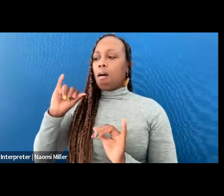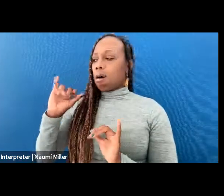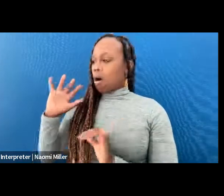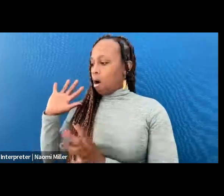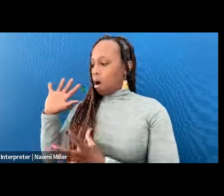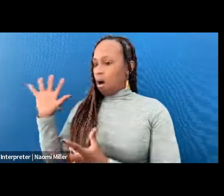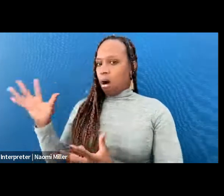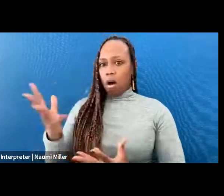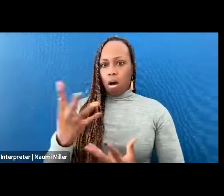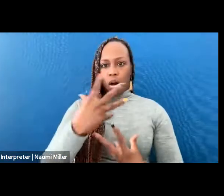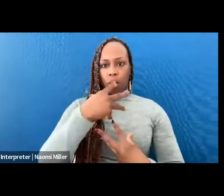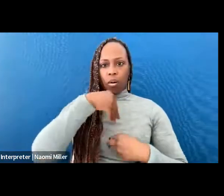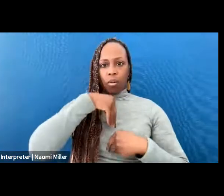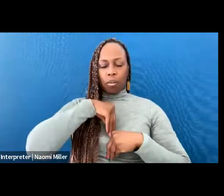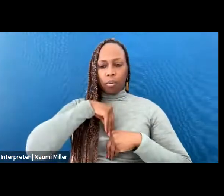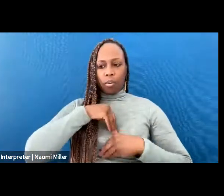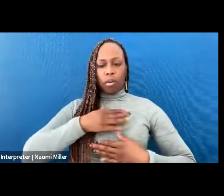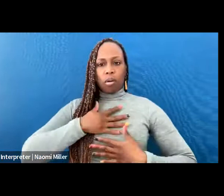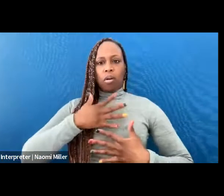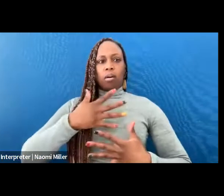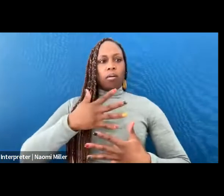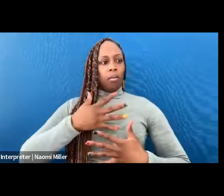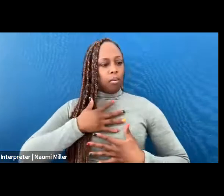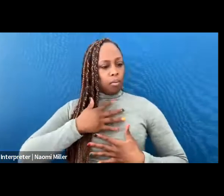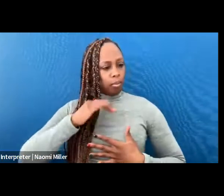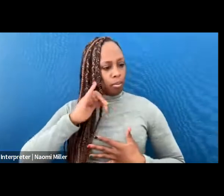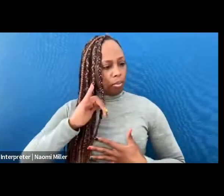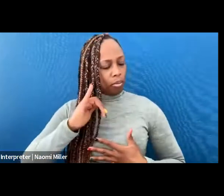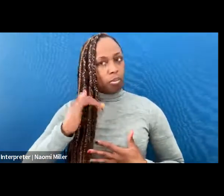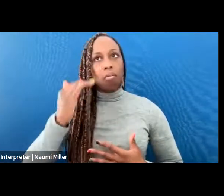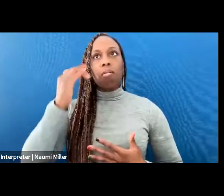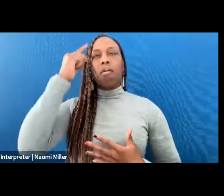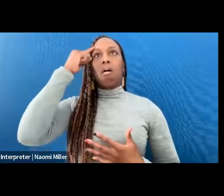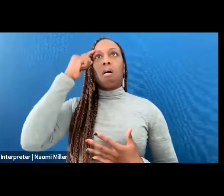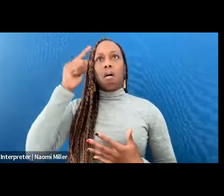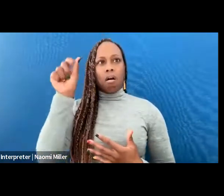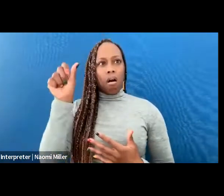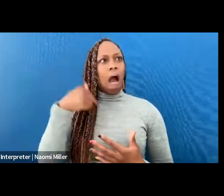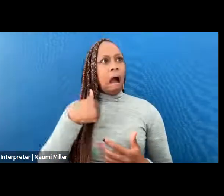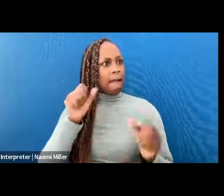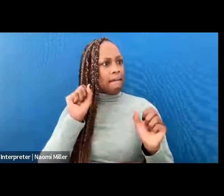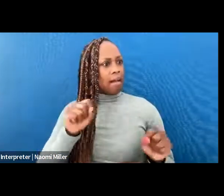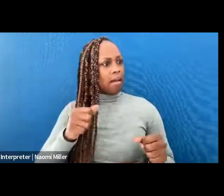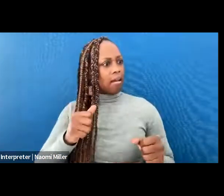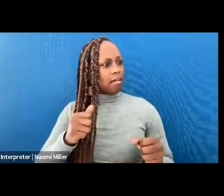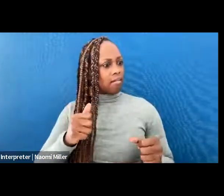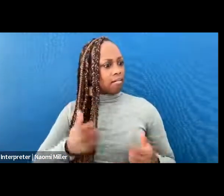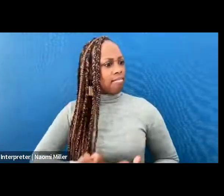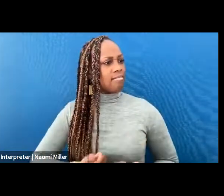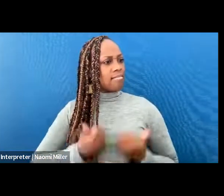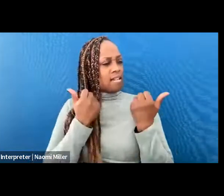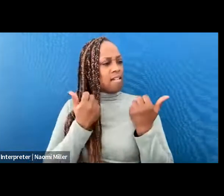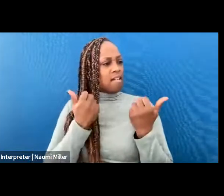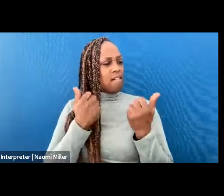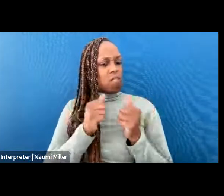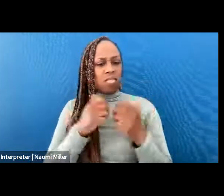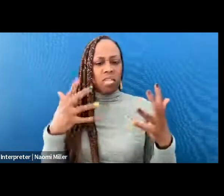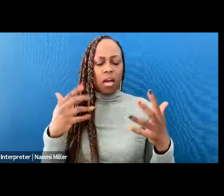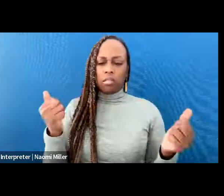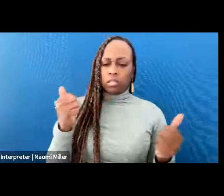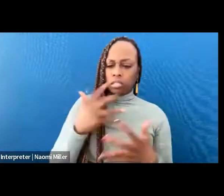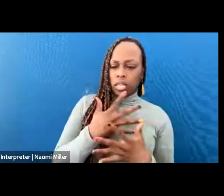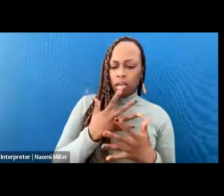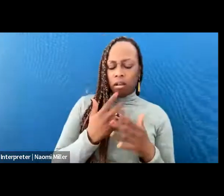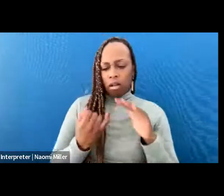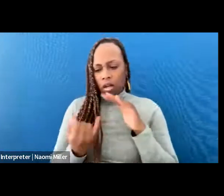to oneself, reminding you that there are other ways to exist beyond scarcity, isolation, shame,